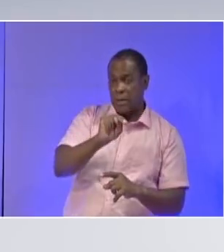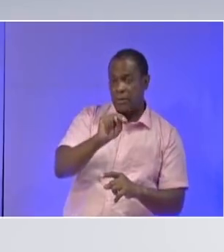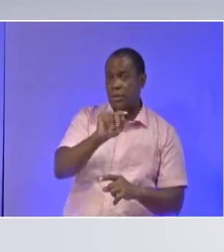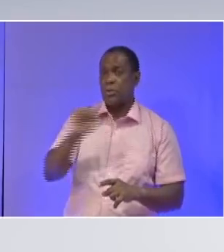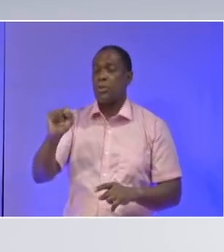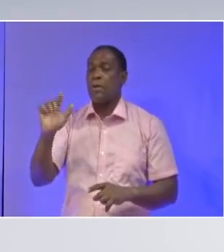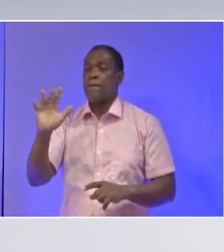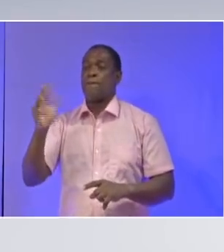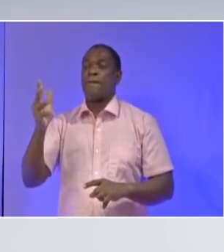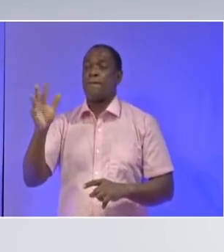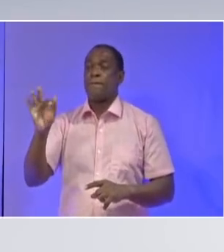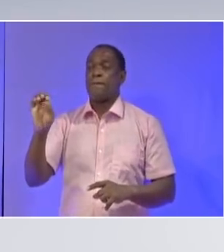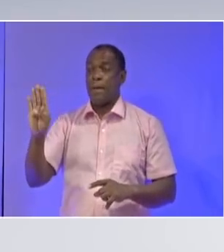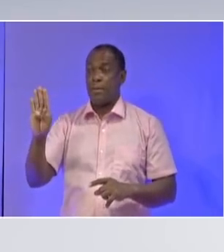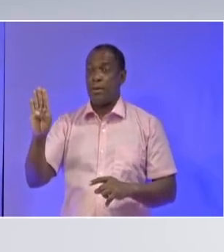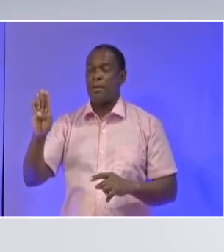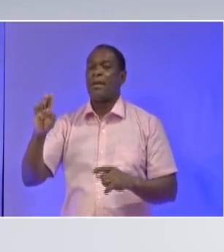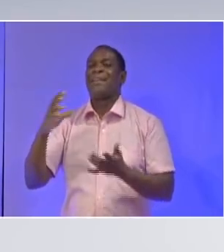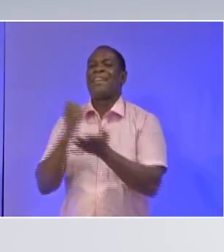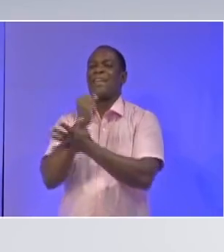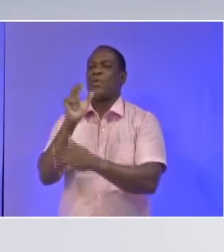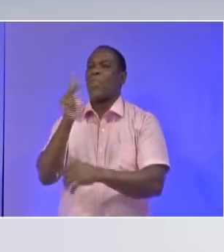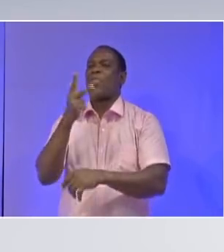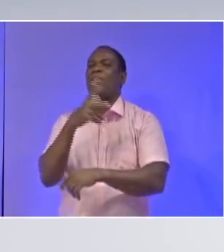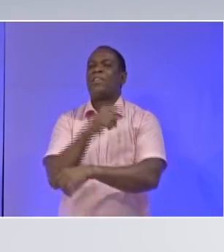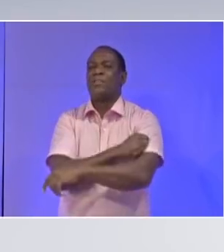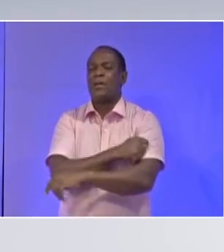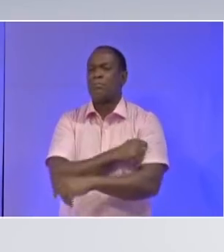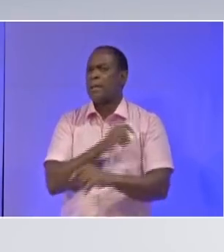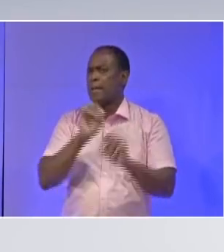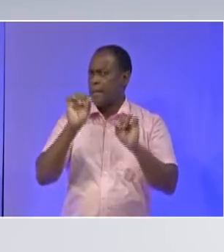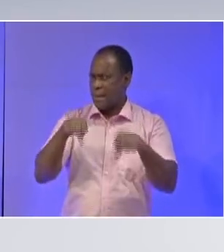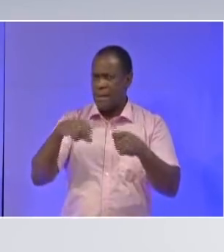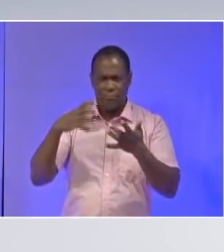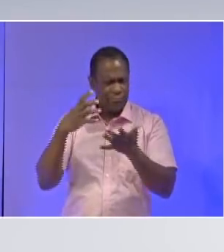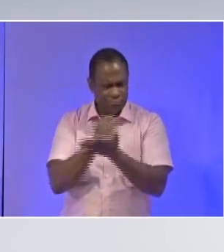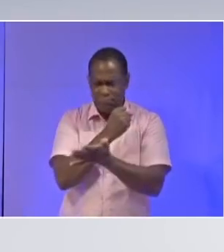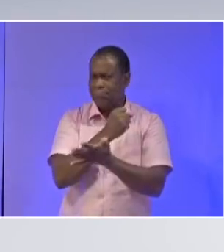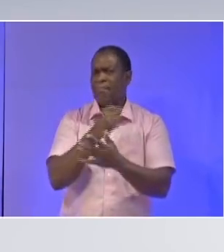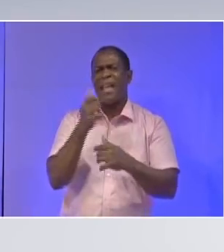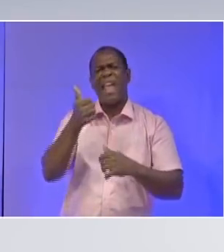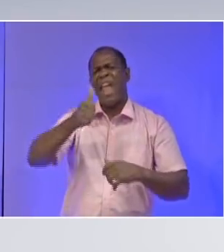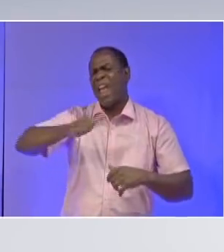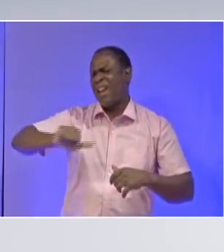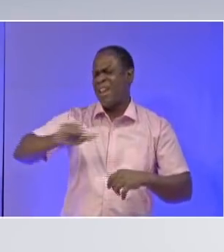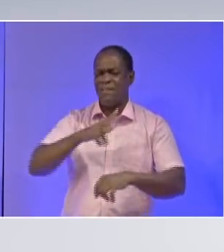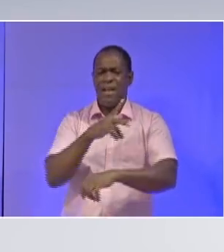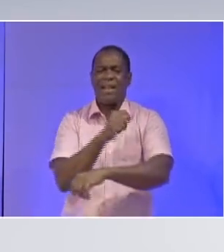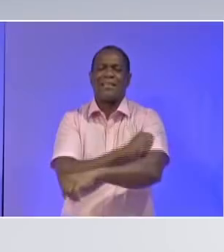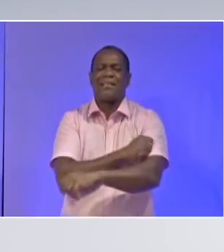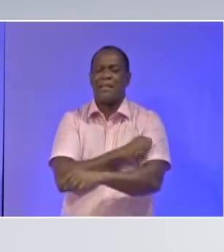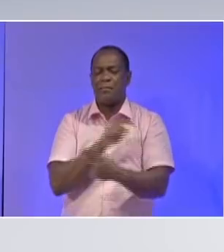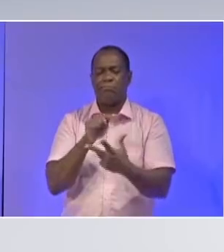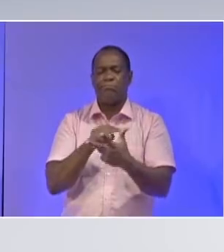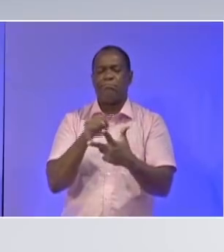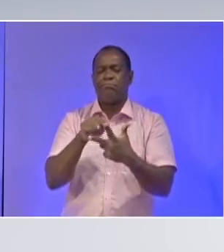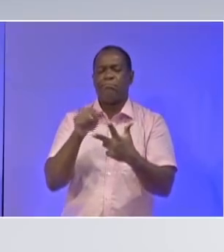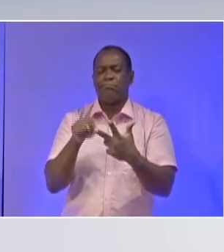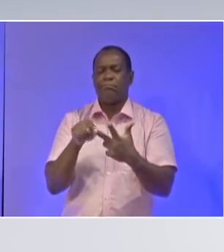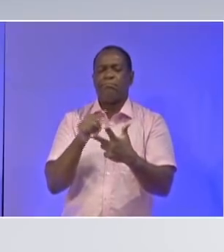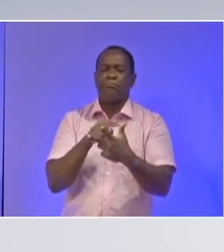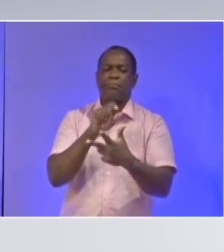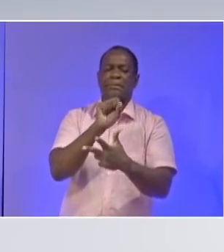boosted. And you can be boosted with any of the 3 vaccines available, which will